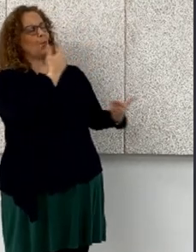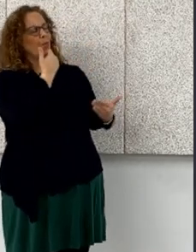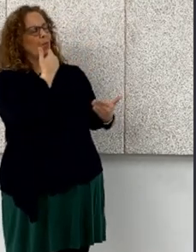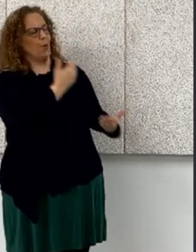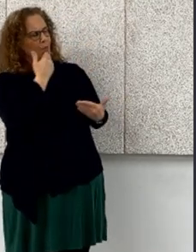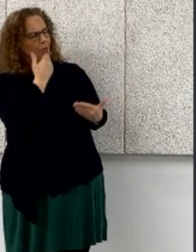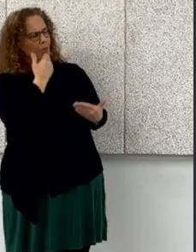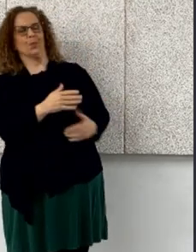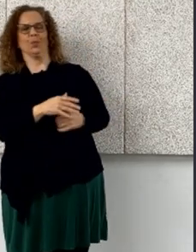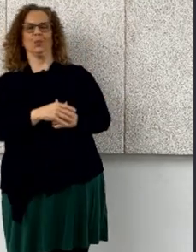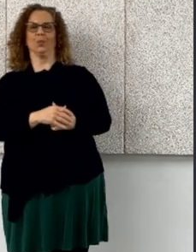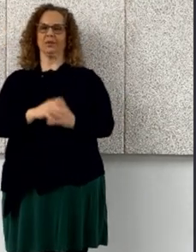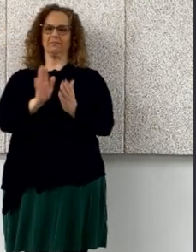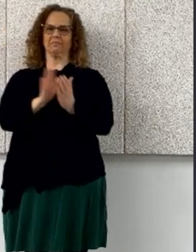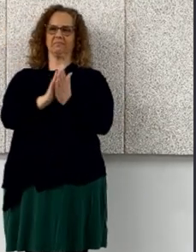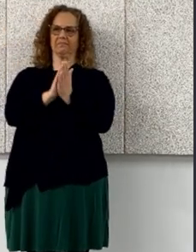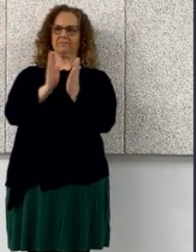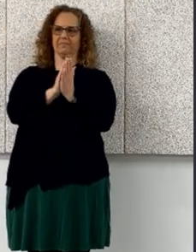vulnerability,